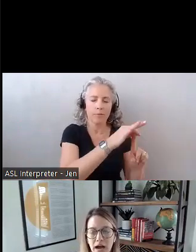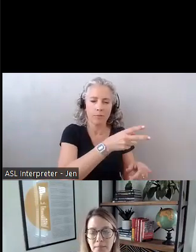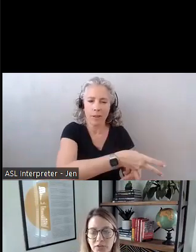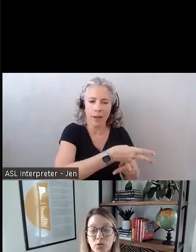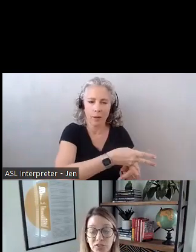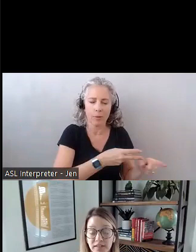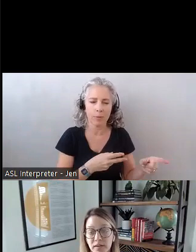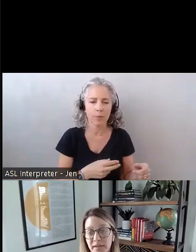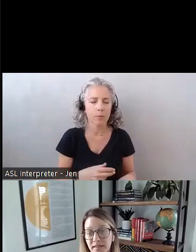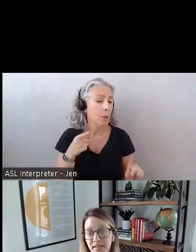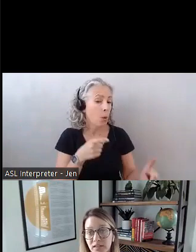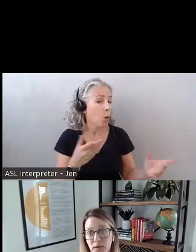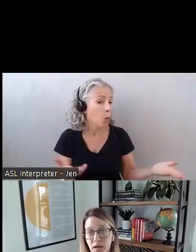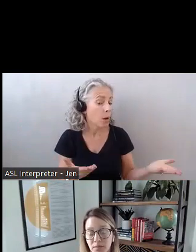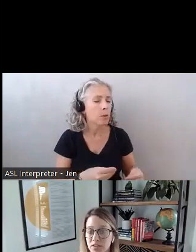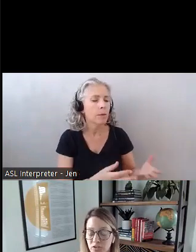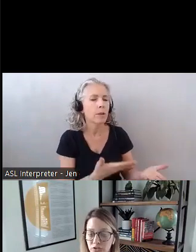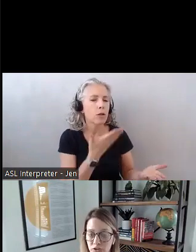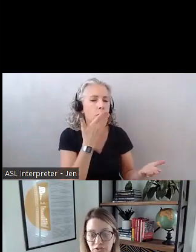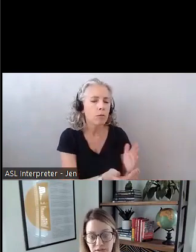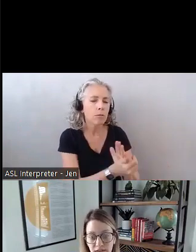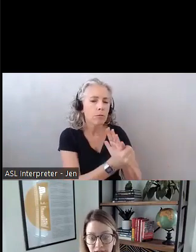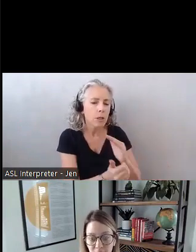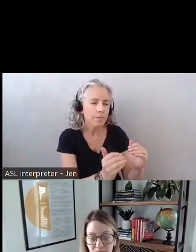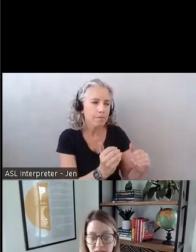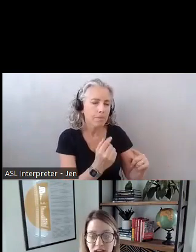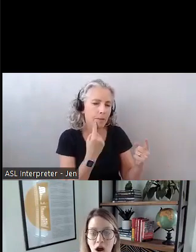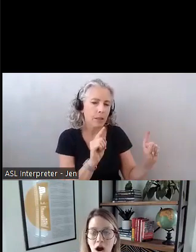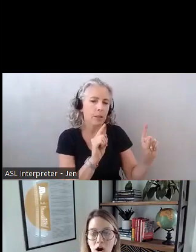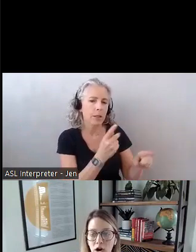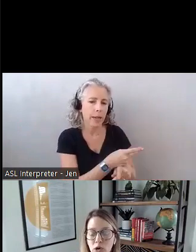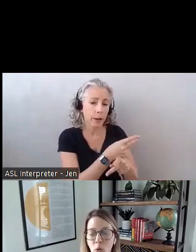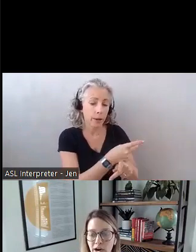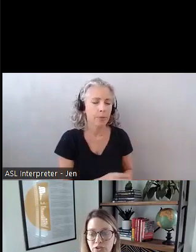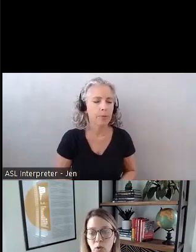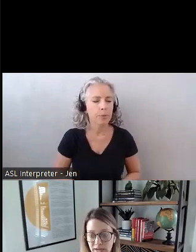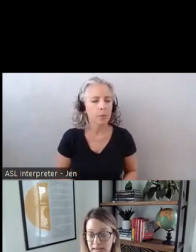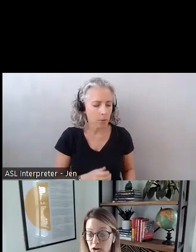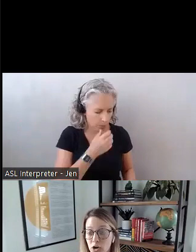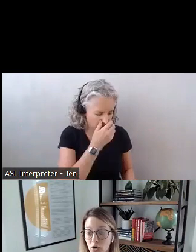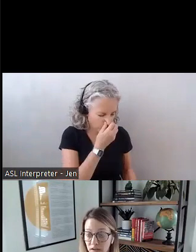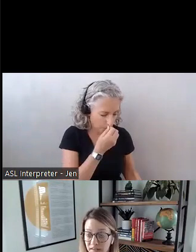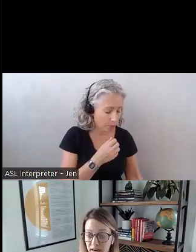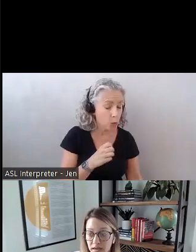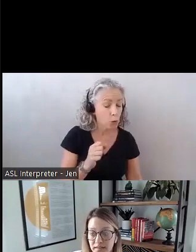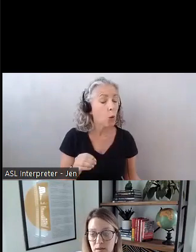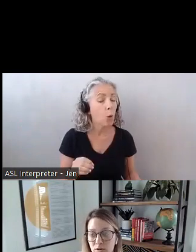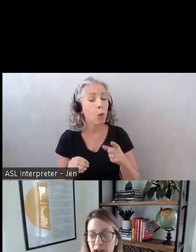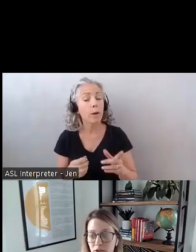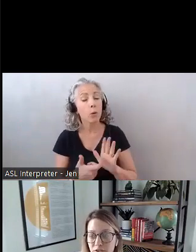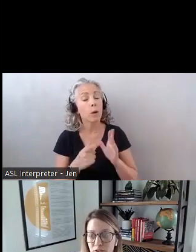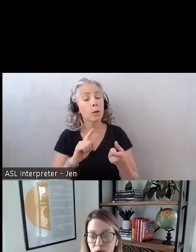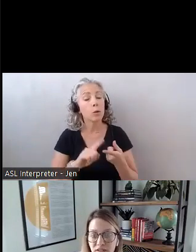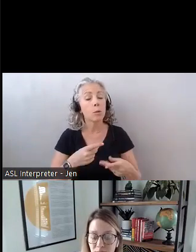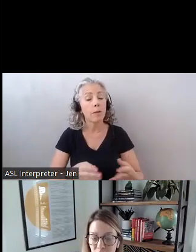care. So CCBHCs, when it comes to children's, youth, and families, are required to coordinate care across settings